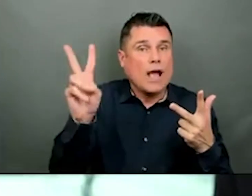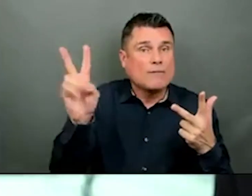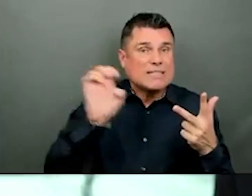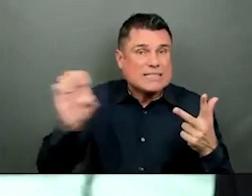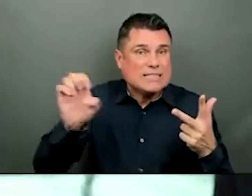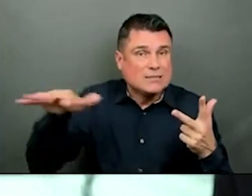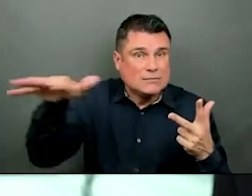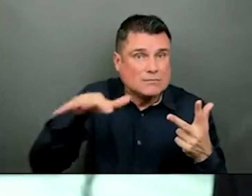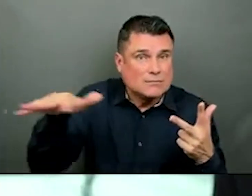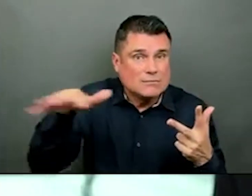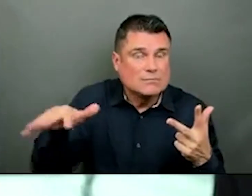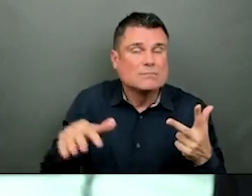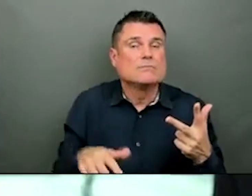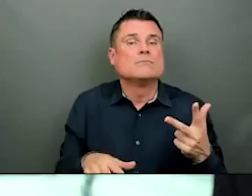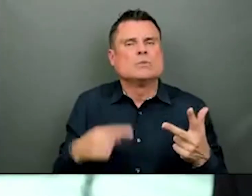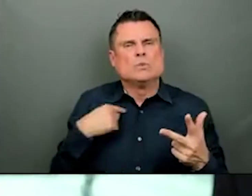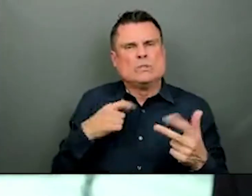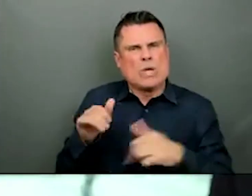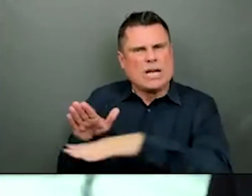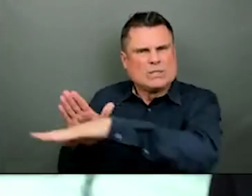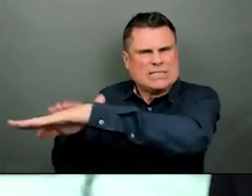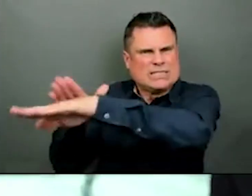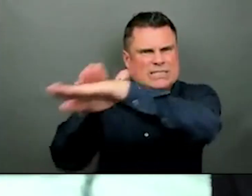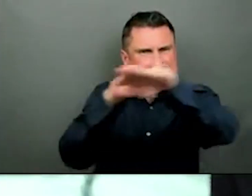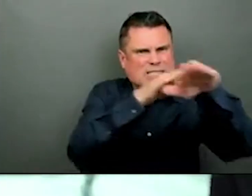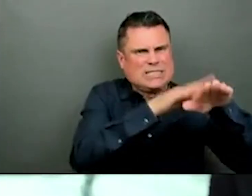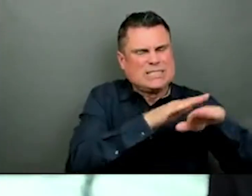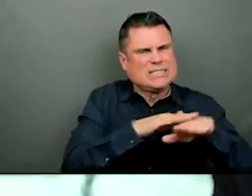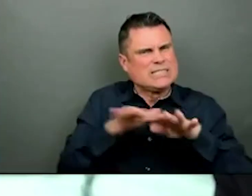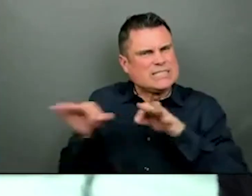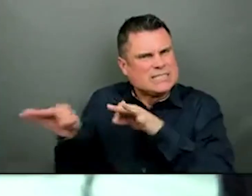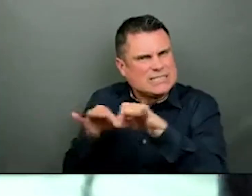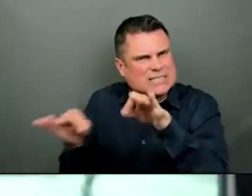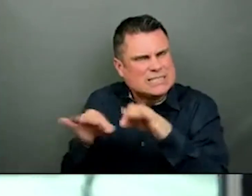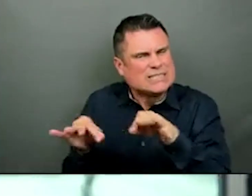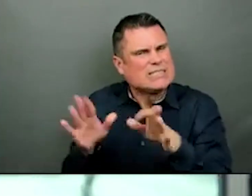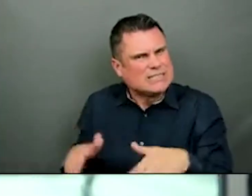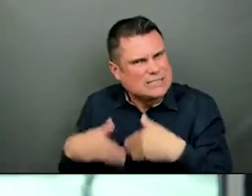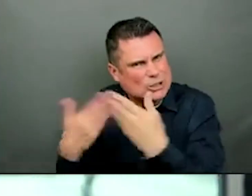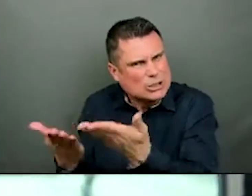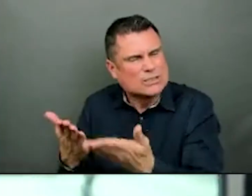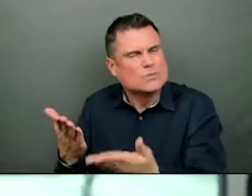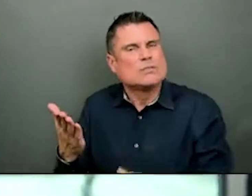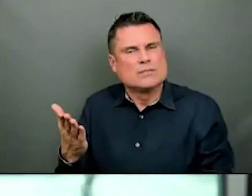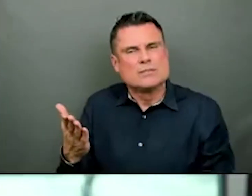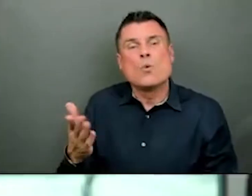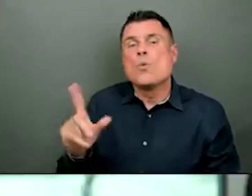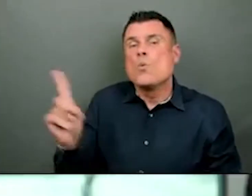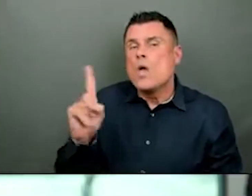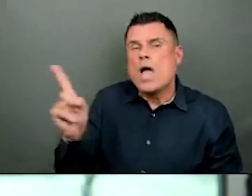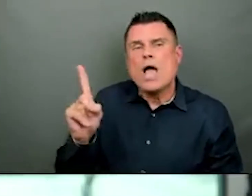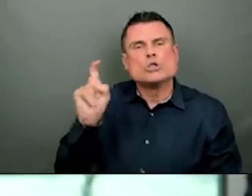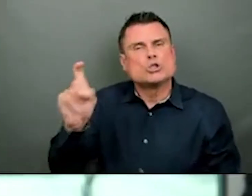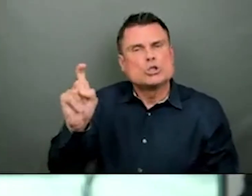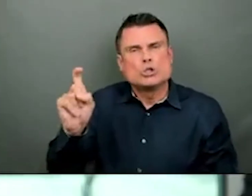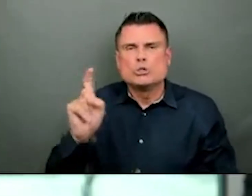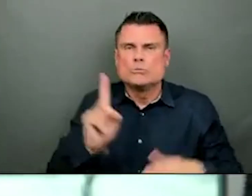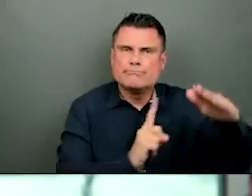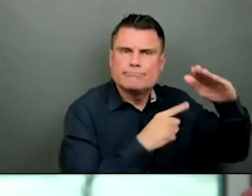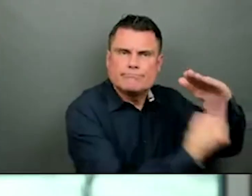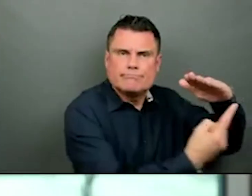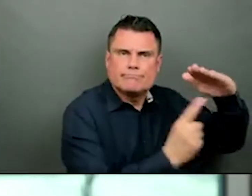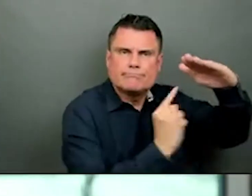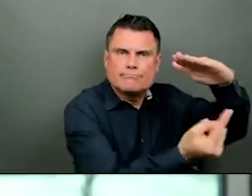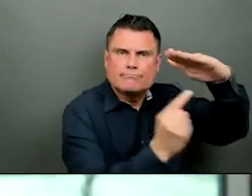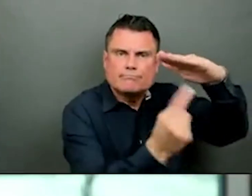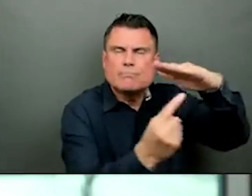have also do asymptomatic testing of people, particularly focused on people with these more